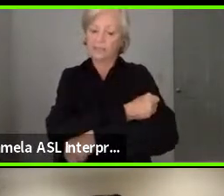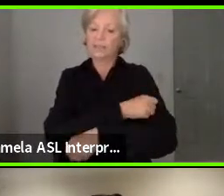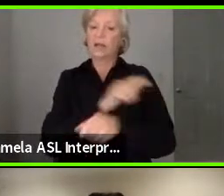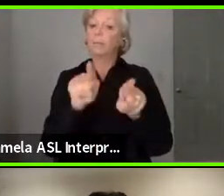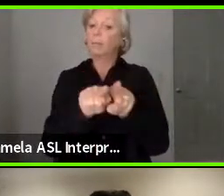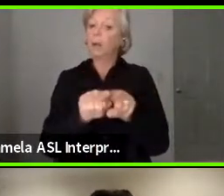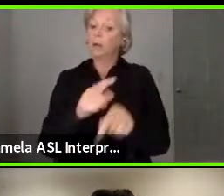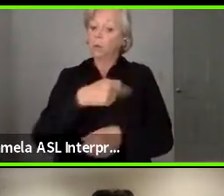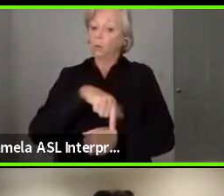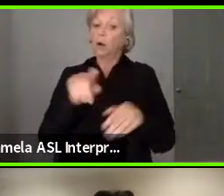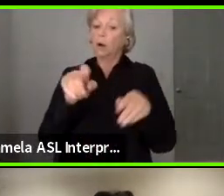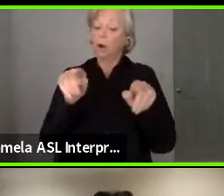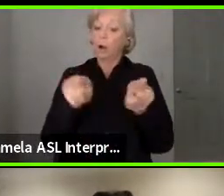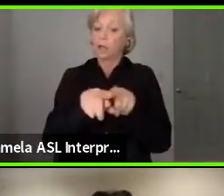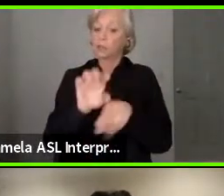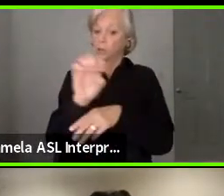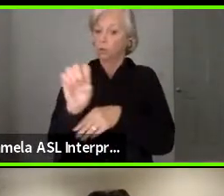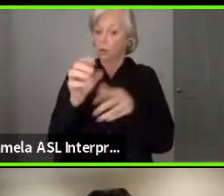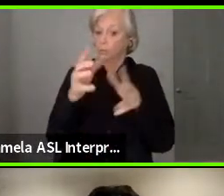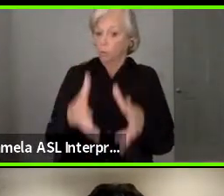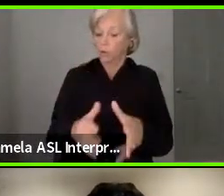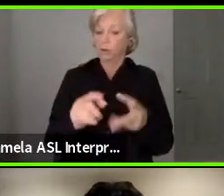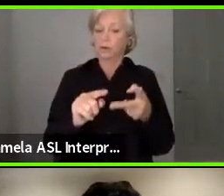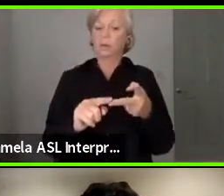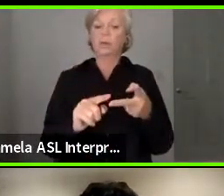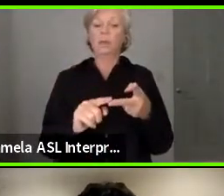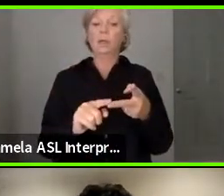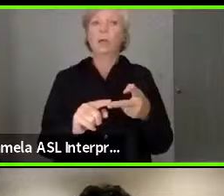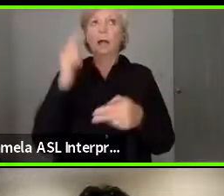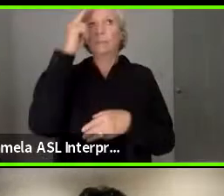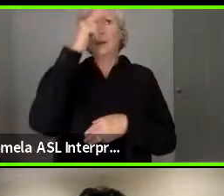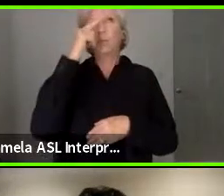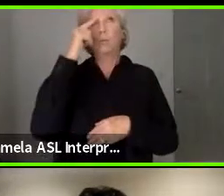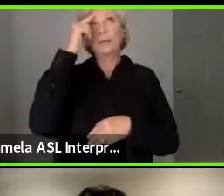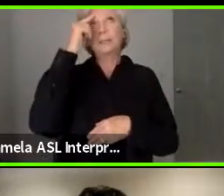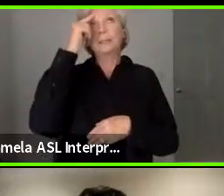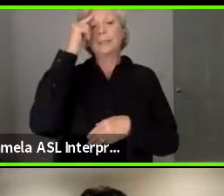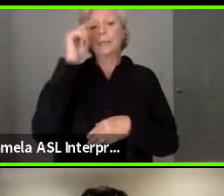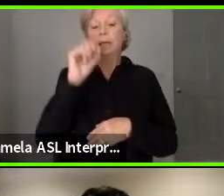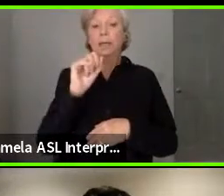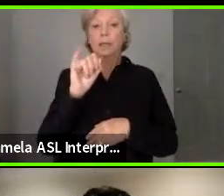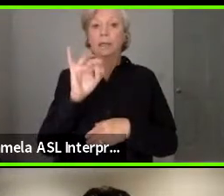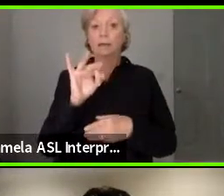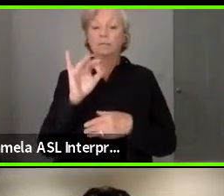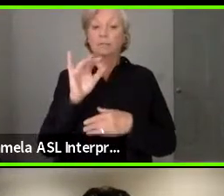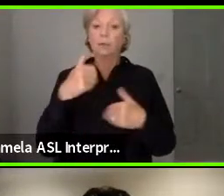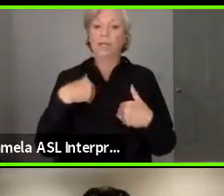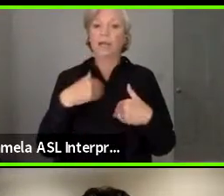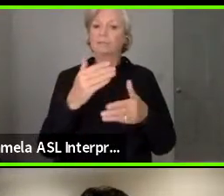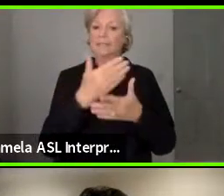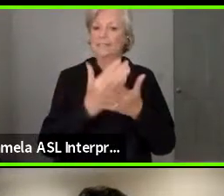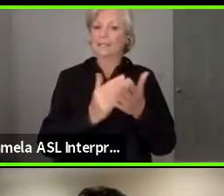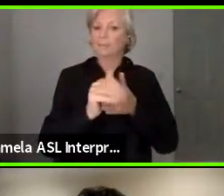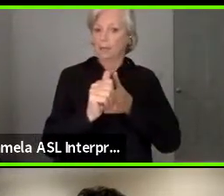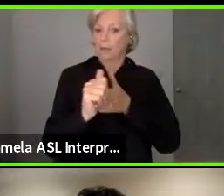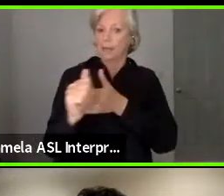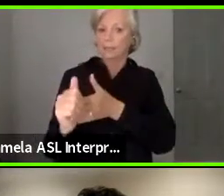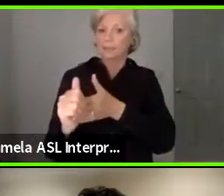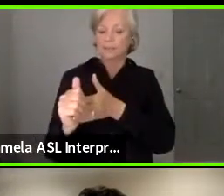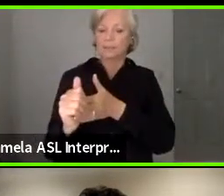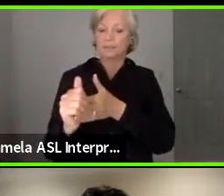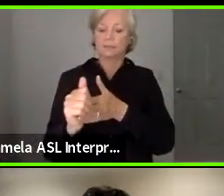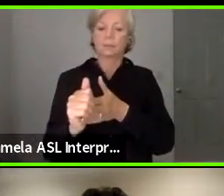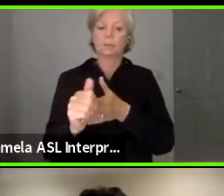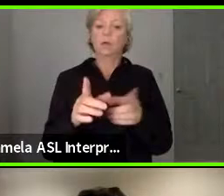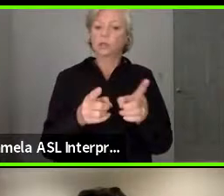employer. And I'm wondering, you know, if there's any guidance being formulated yet with